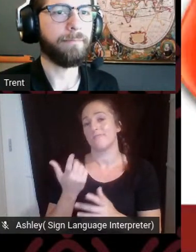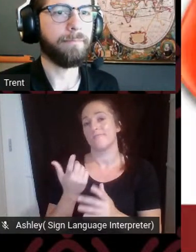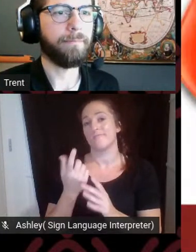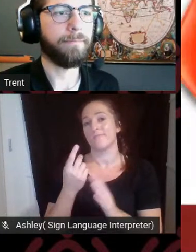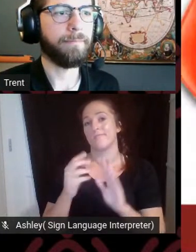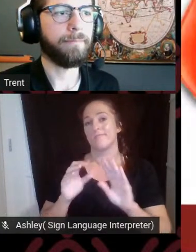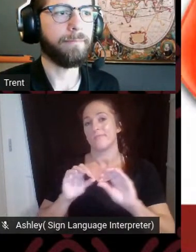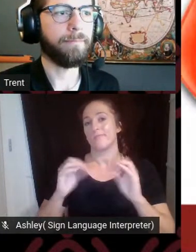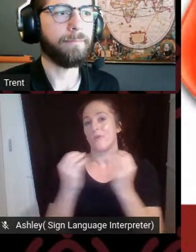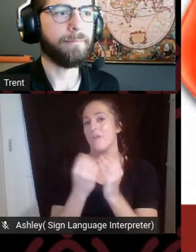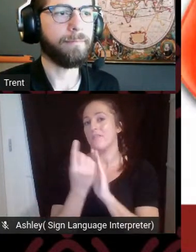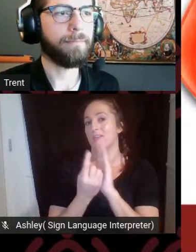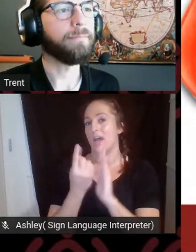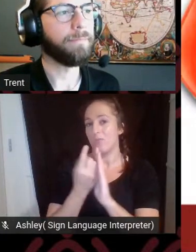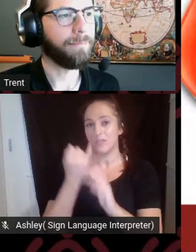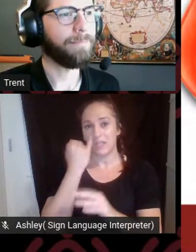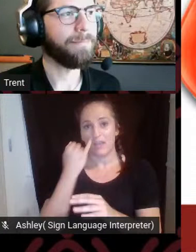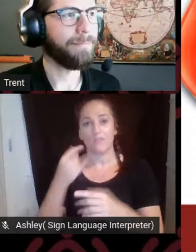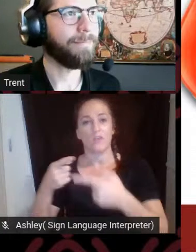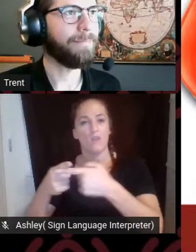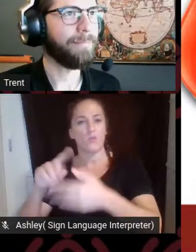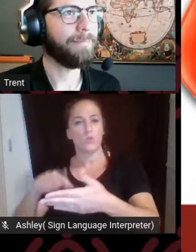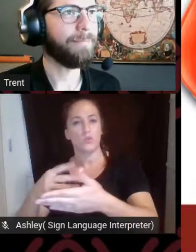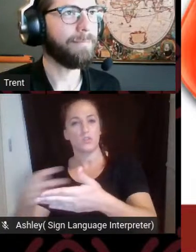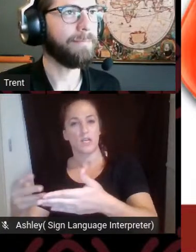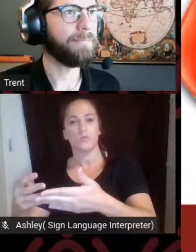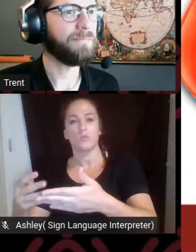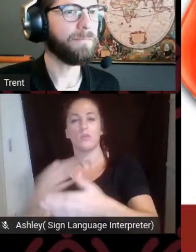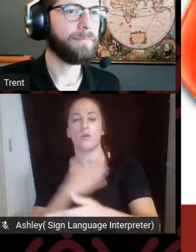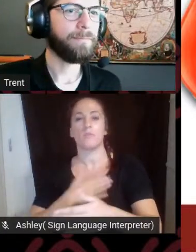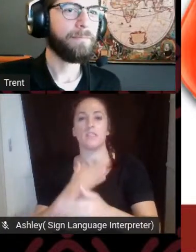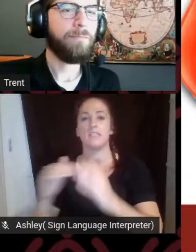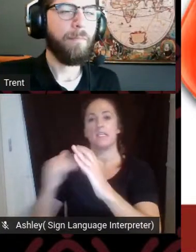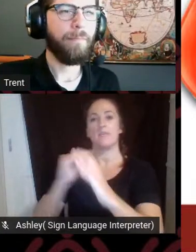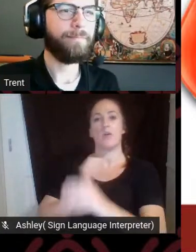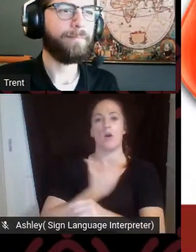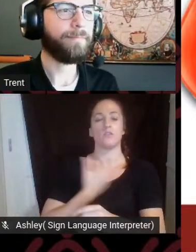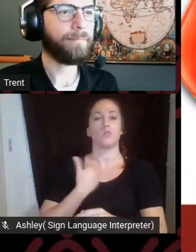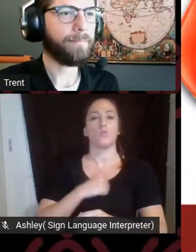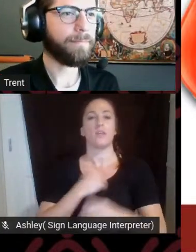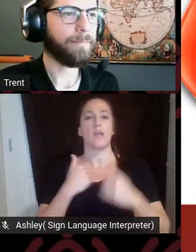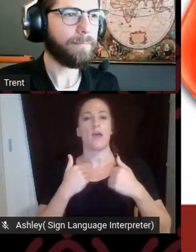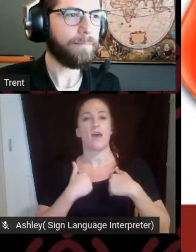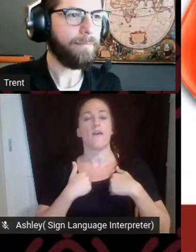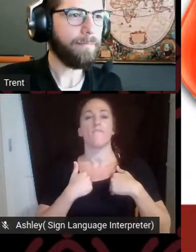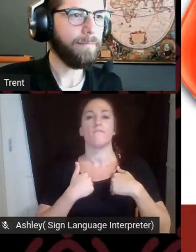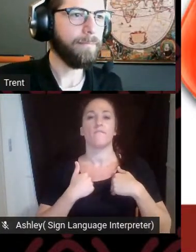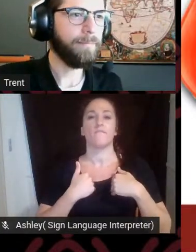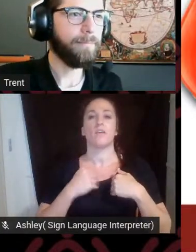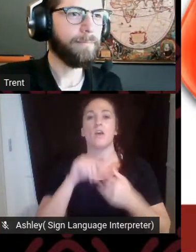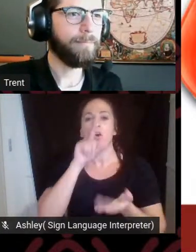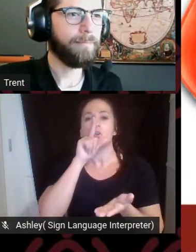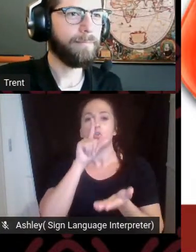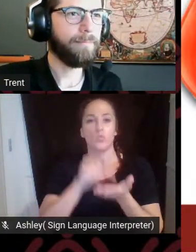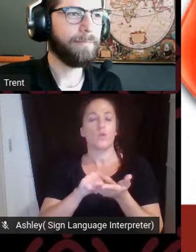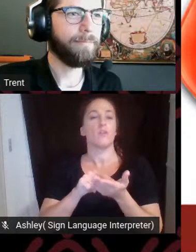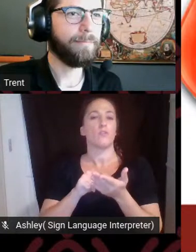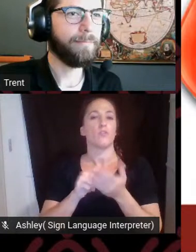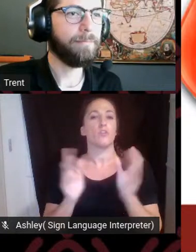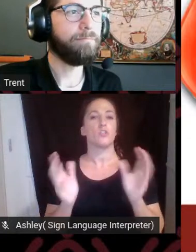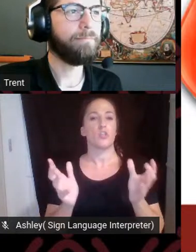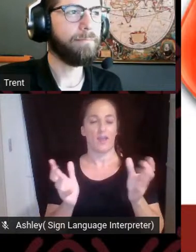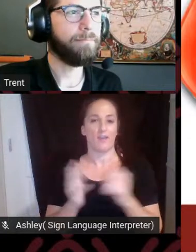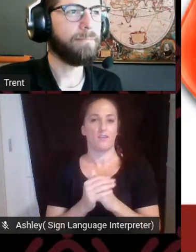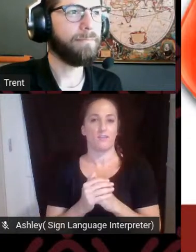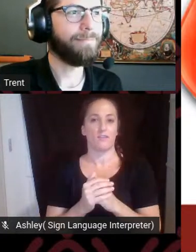free to email us. We also have an upcoming Twitter chat, and we're going to be using The Dot. So if you haven't read The Dot,